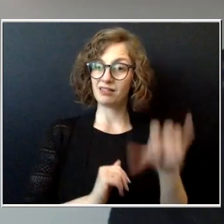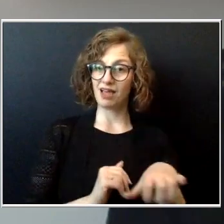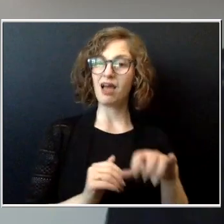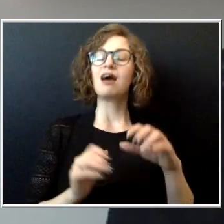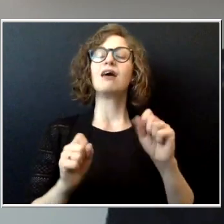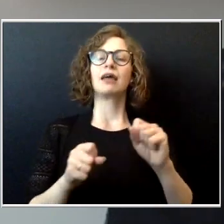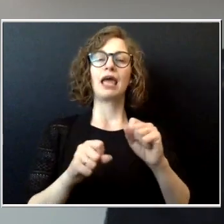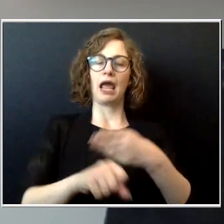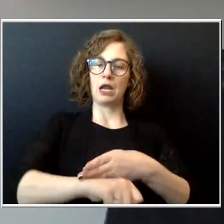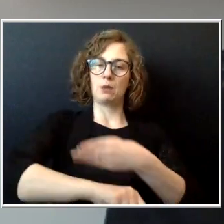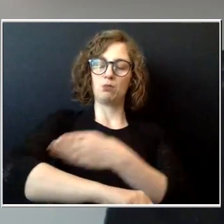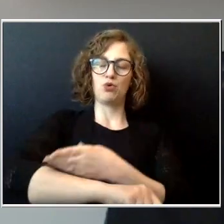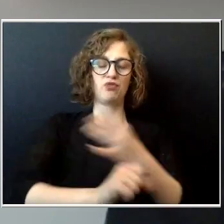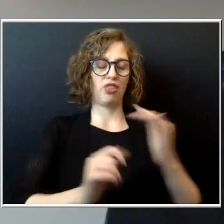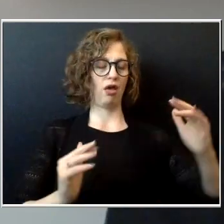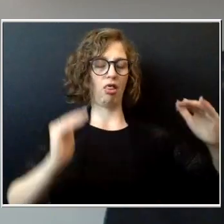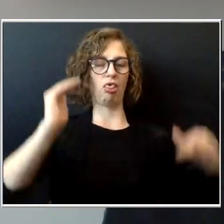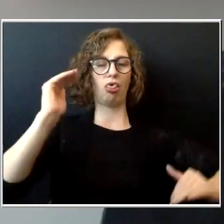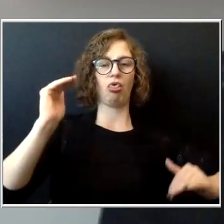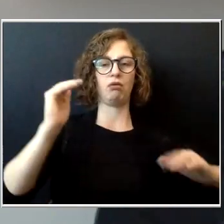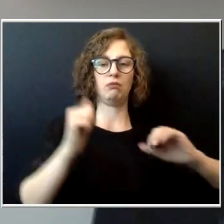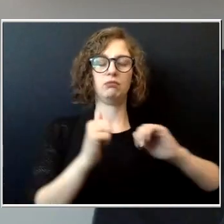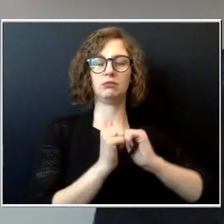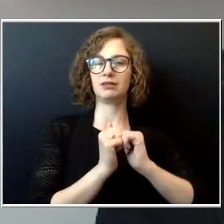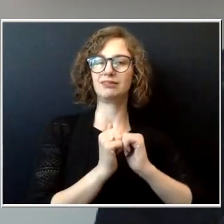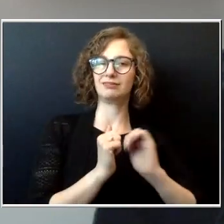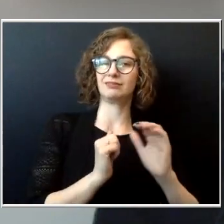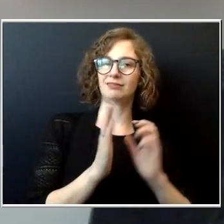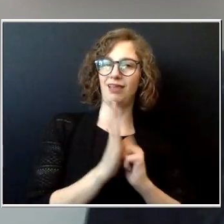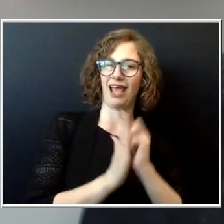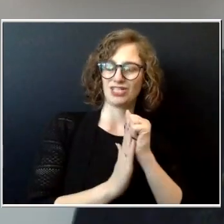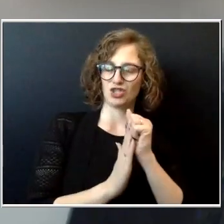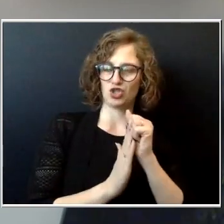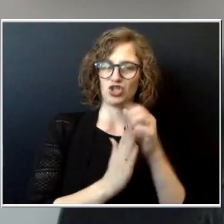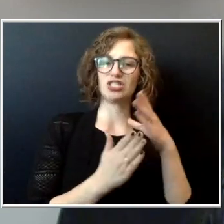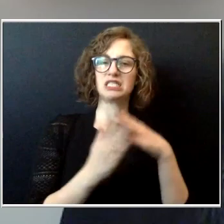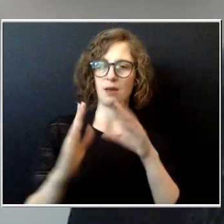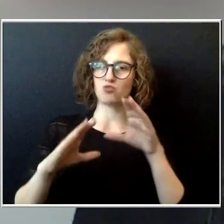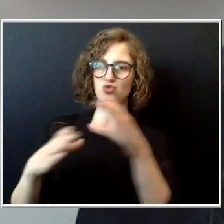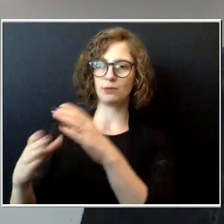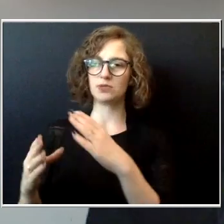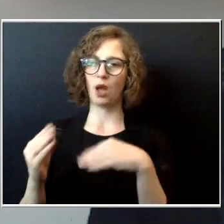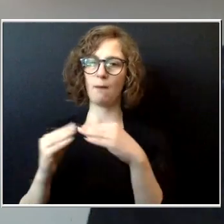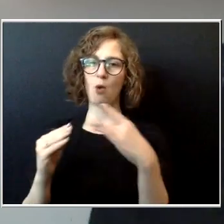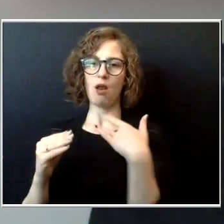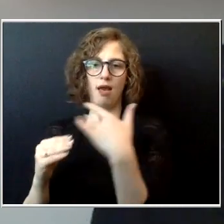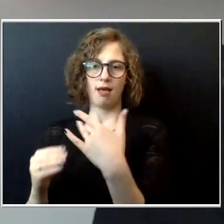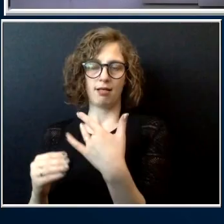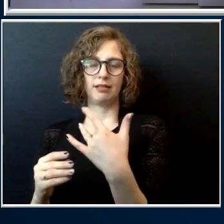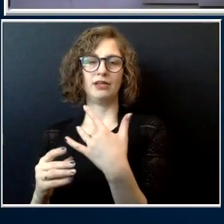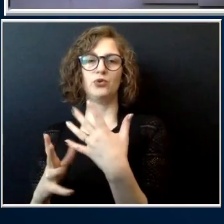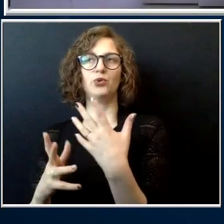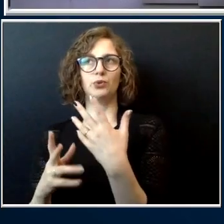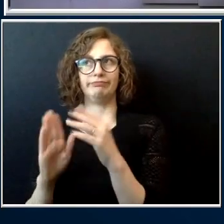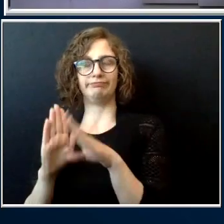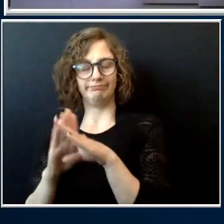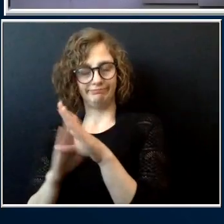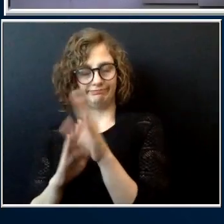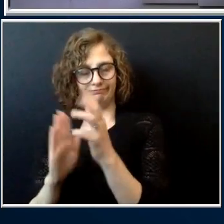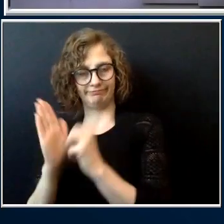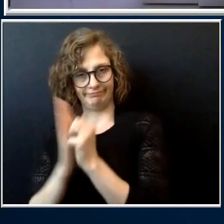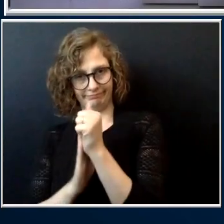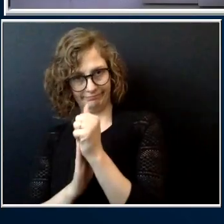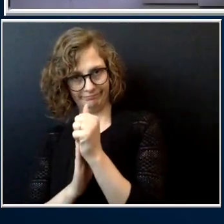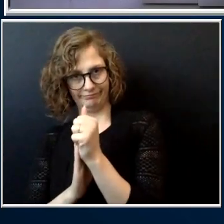an extremely important effort, and I hope that that this will go forward very quickly. We mentioned the HPV